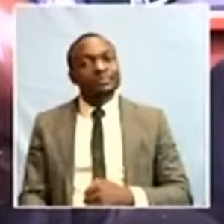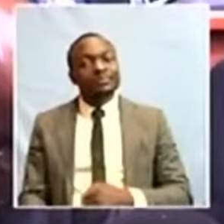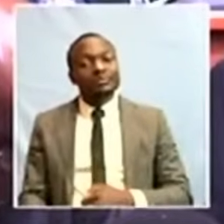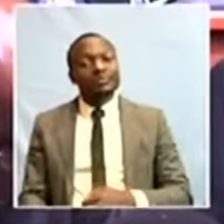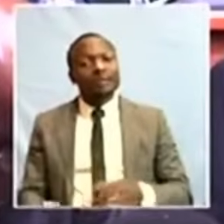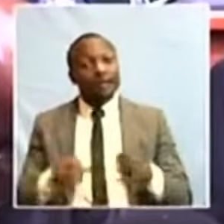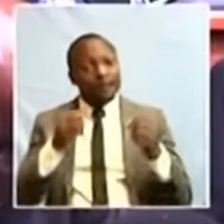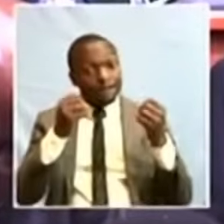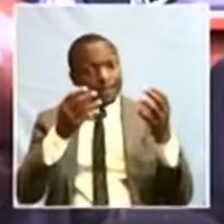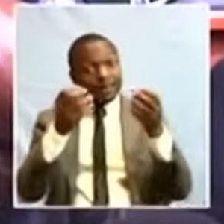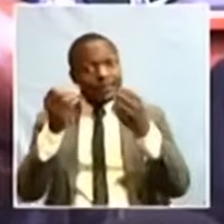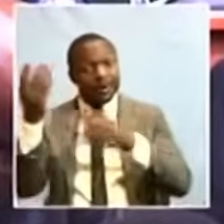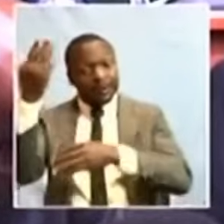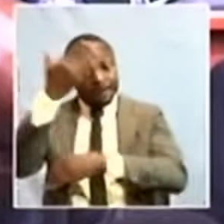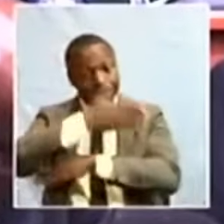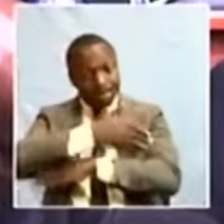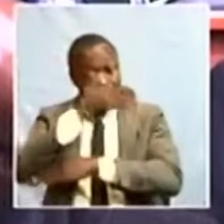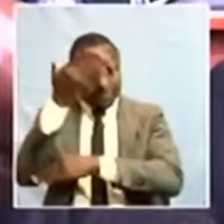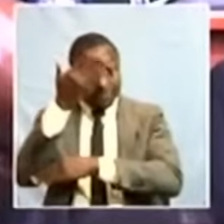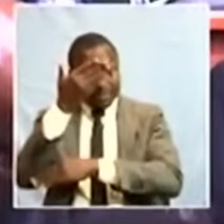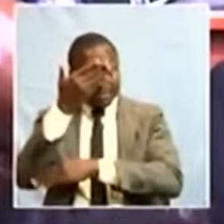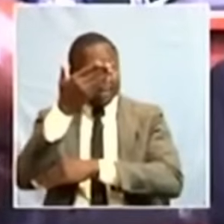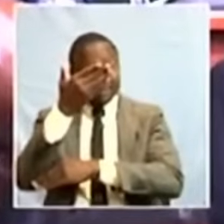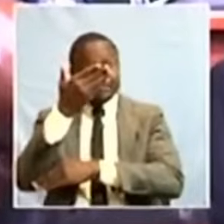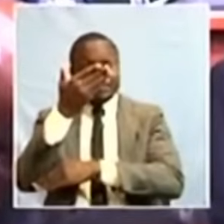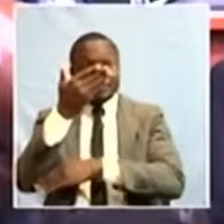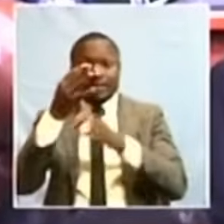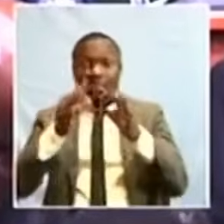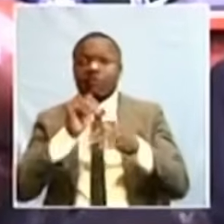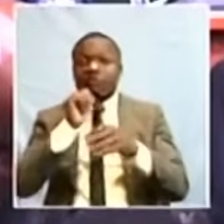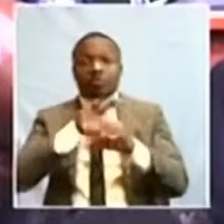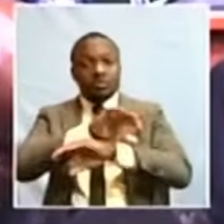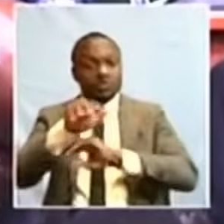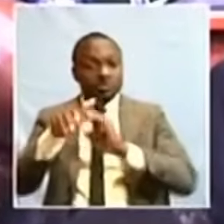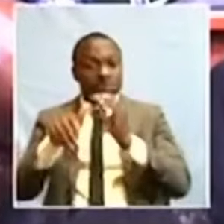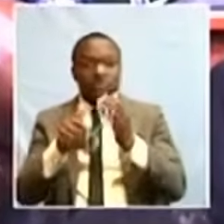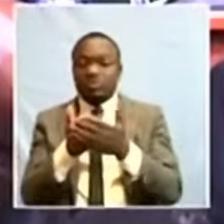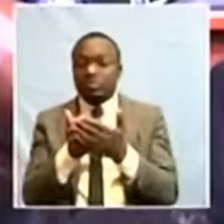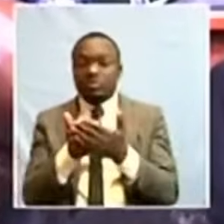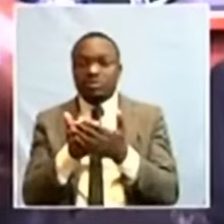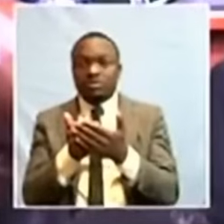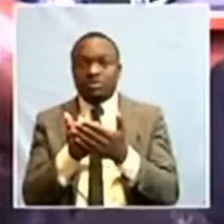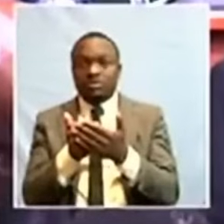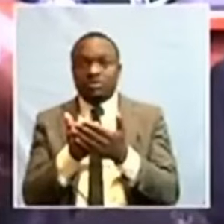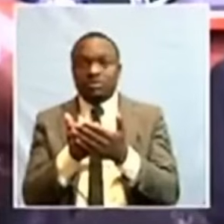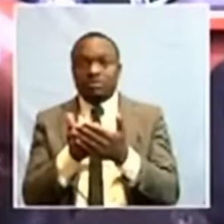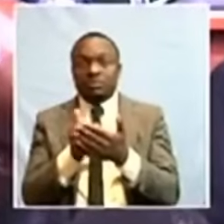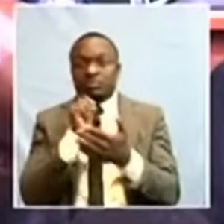most of the borders, if not all, have run short of border passes.